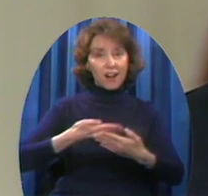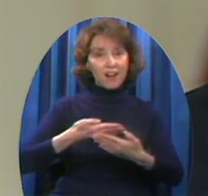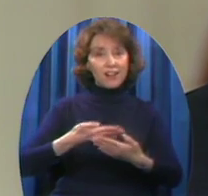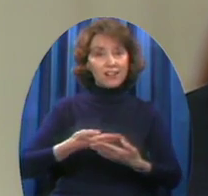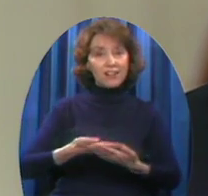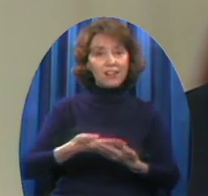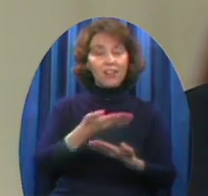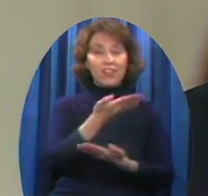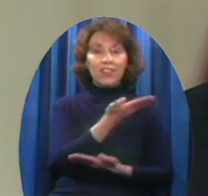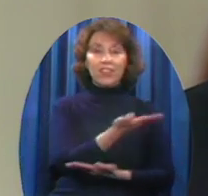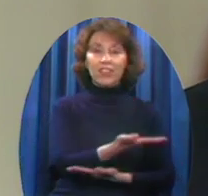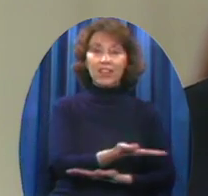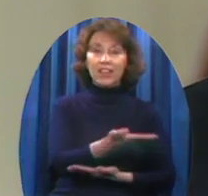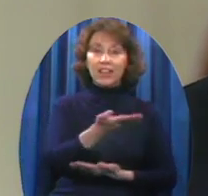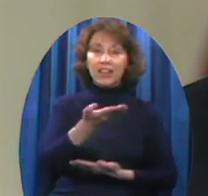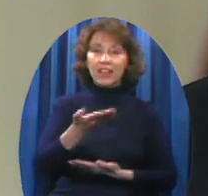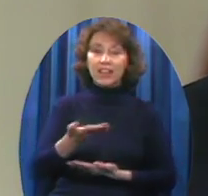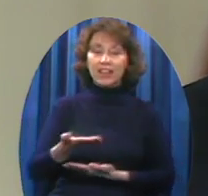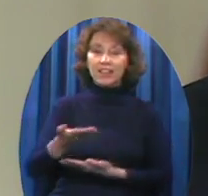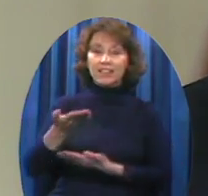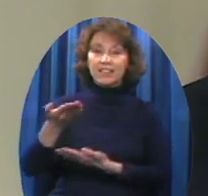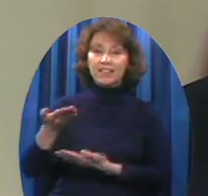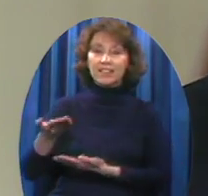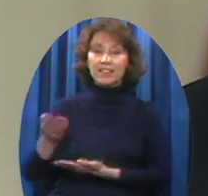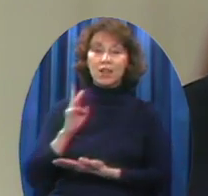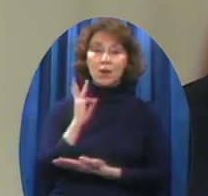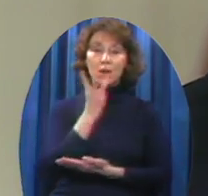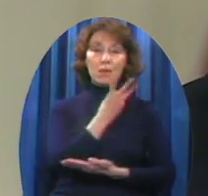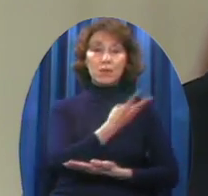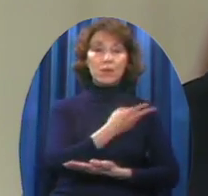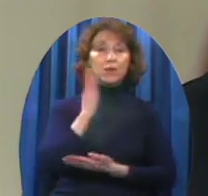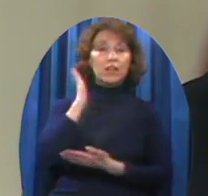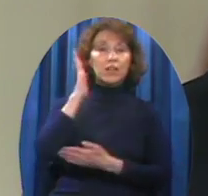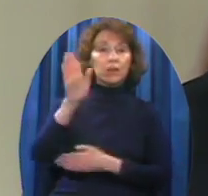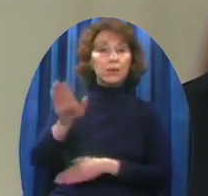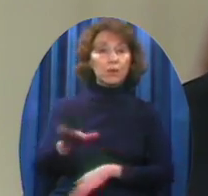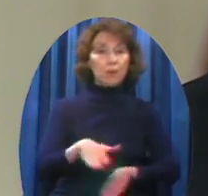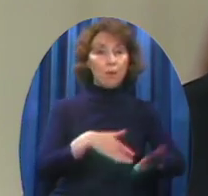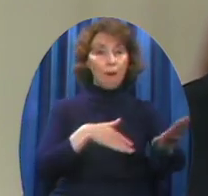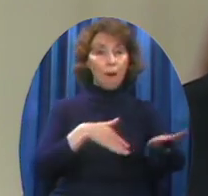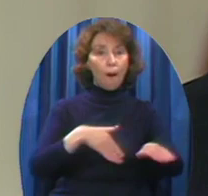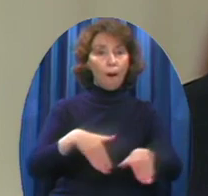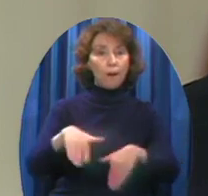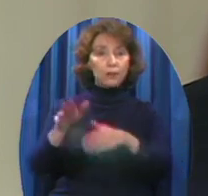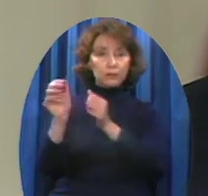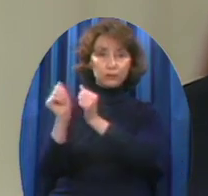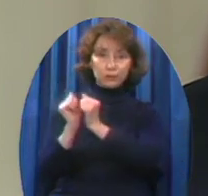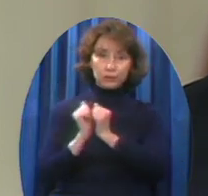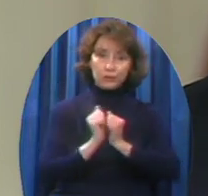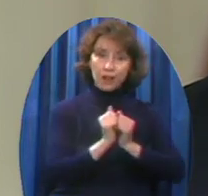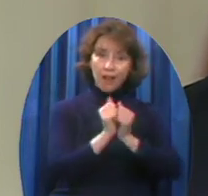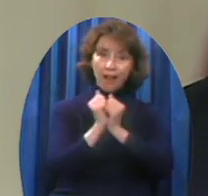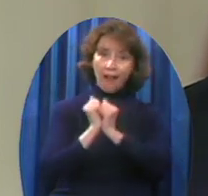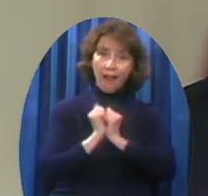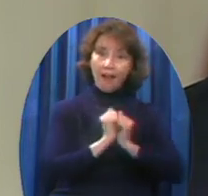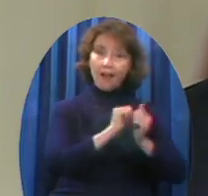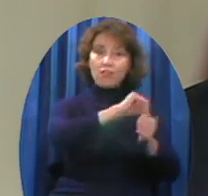all. We'll walk together in the